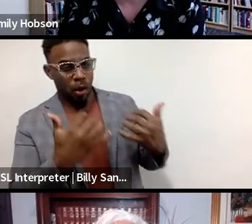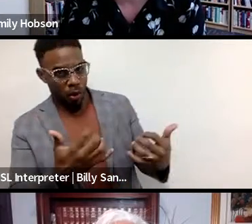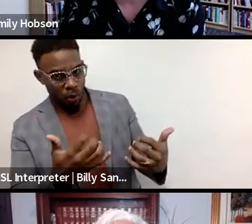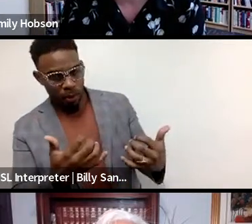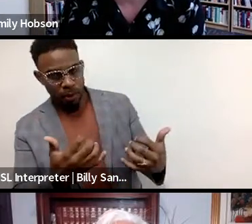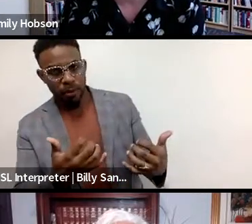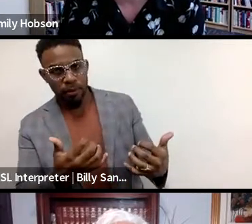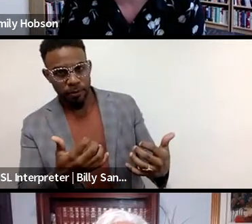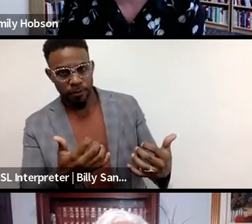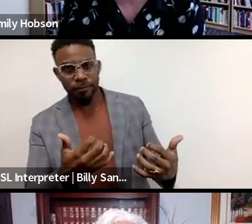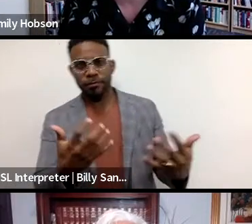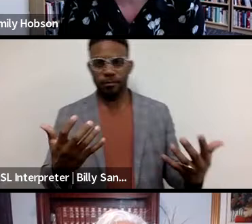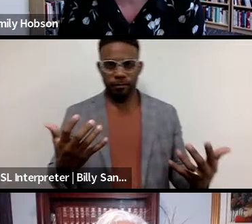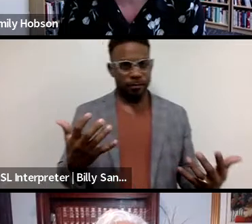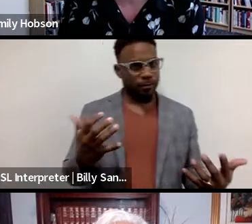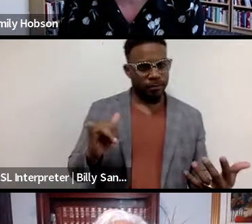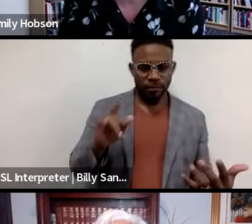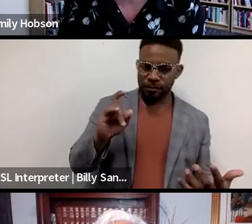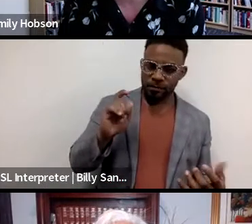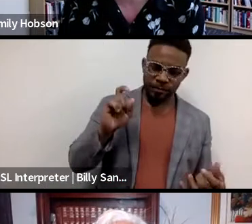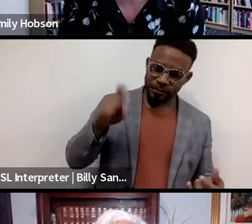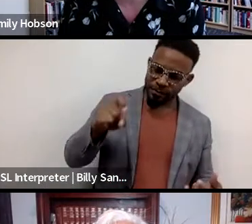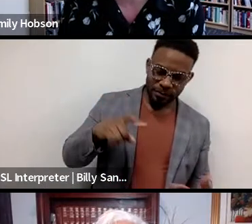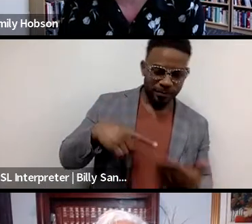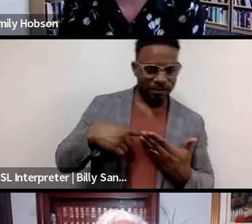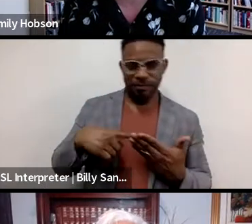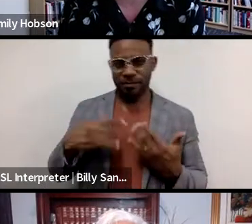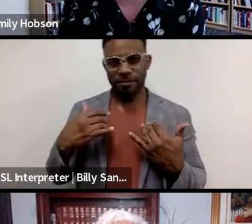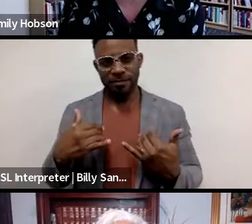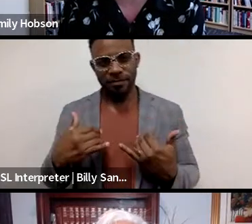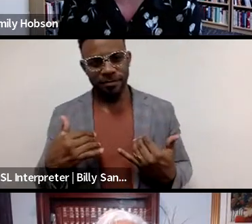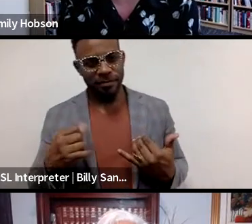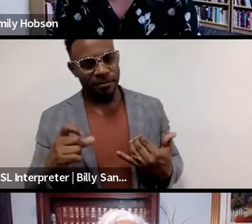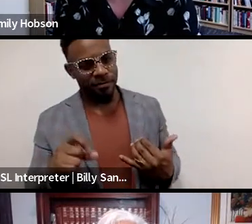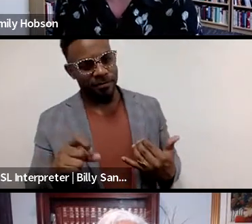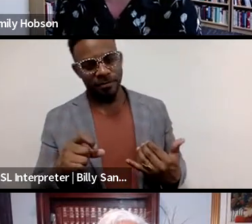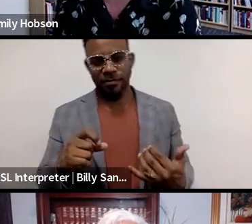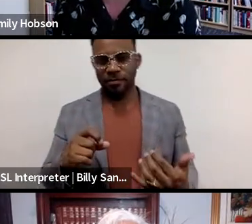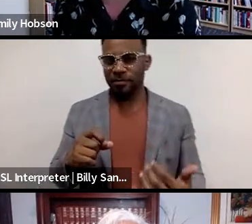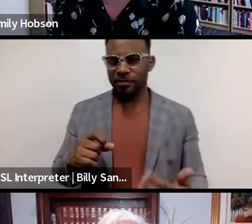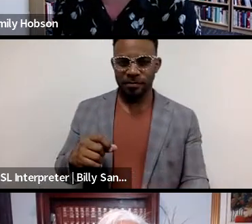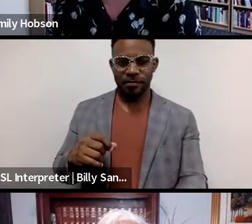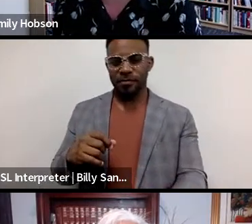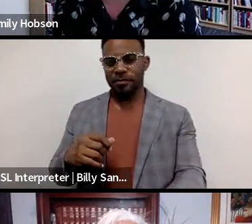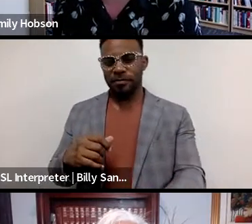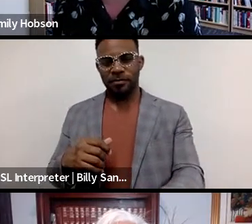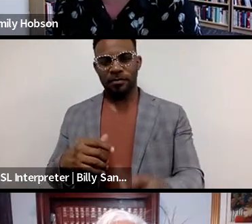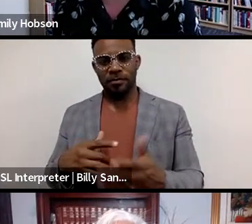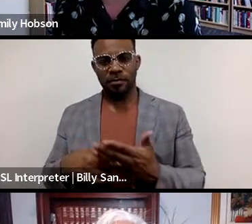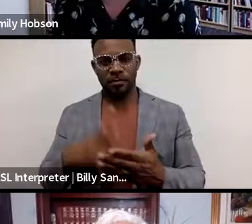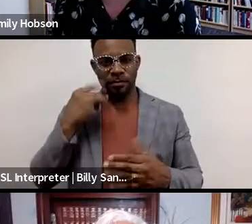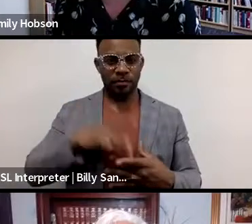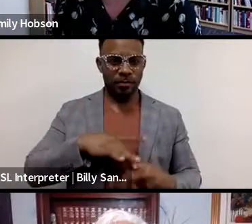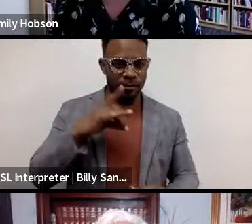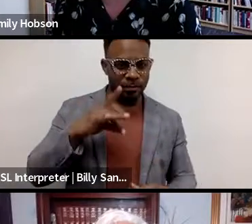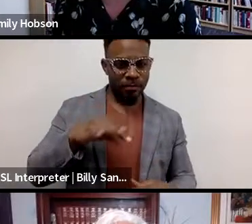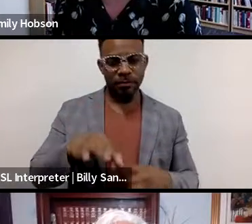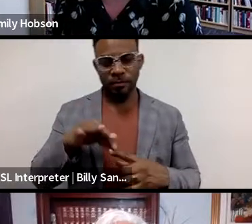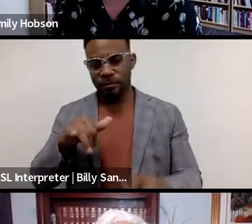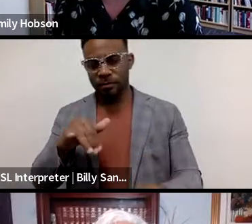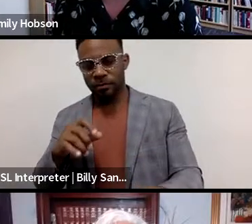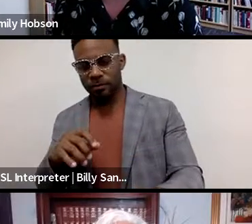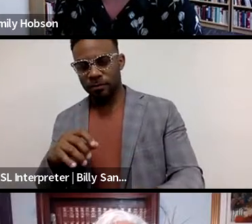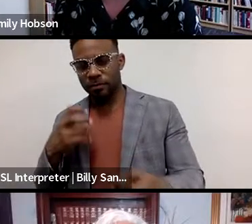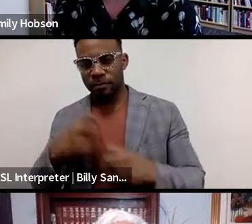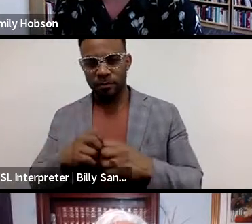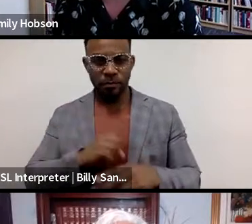audience. This was such a needed conversation today, and such a conversation for the spirit, particularly in this